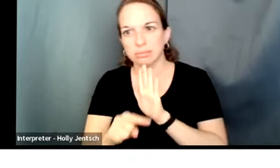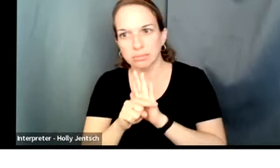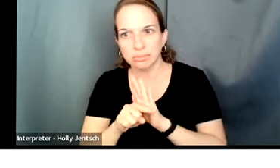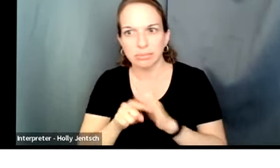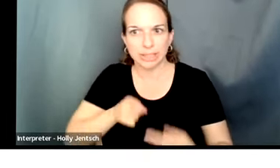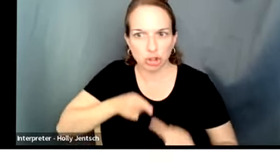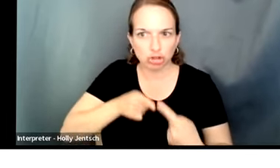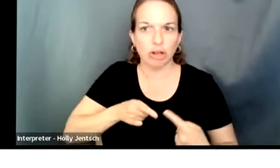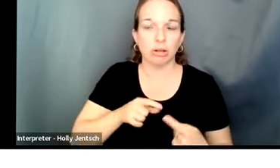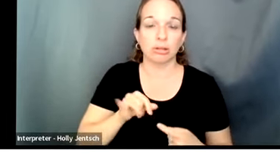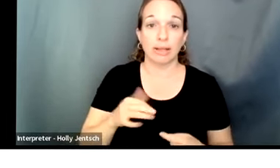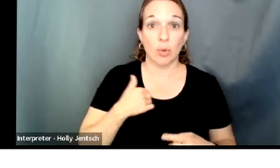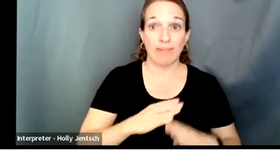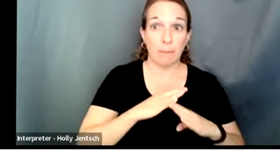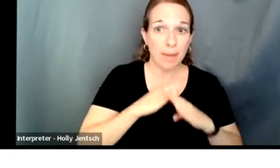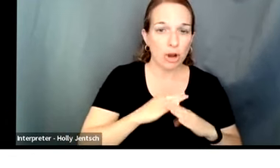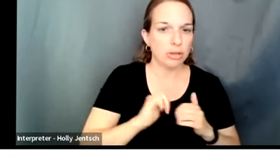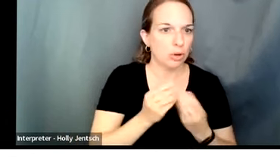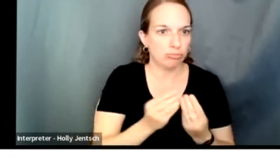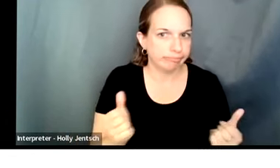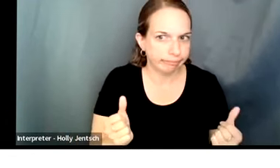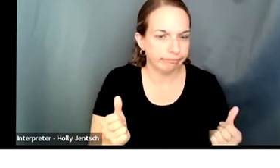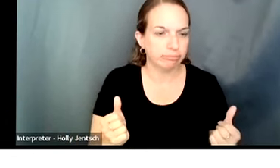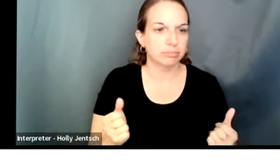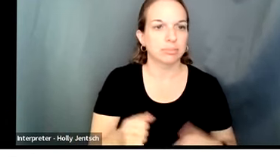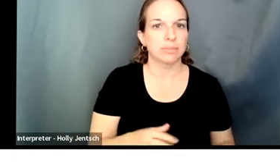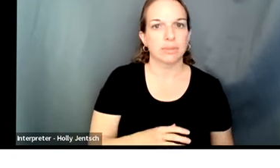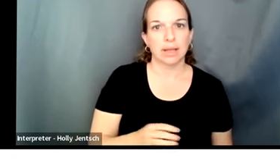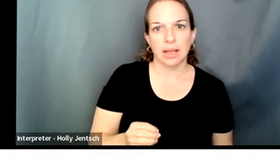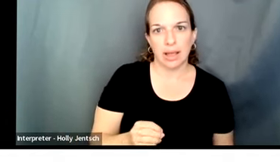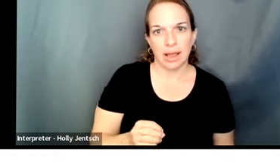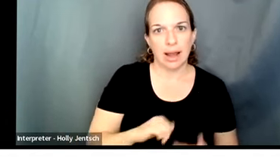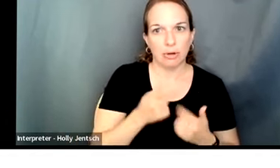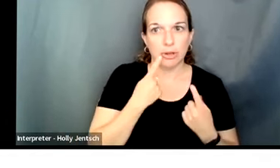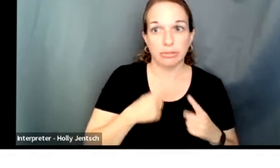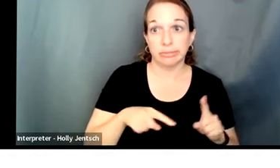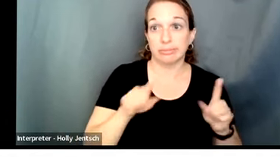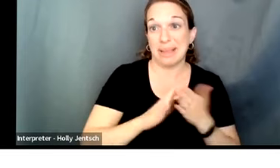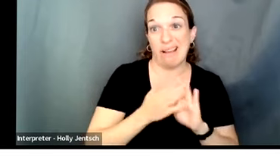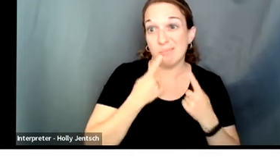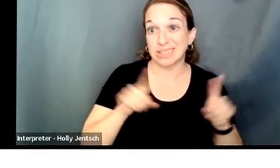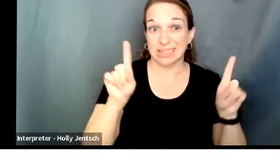of the barriers that may be the same barriers that you have and get to success? Next slide.